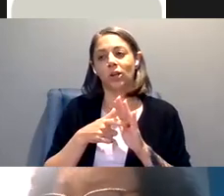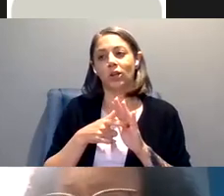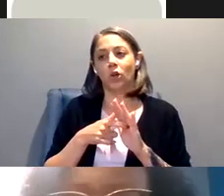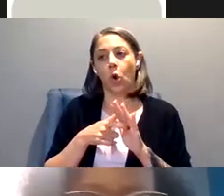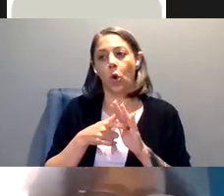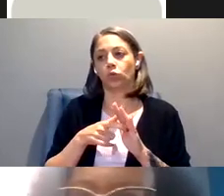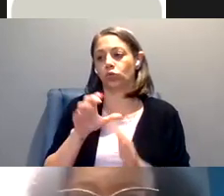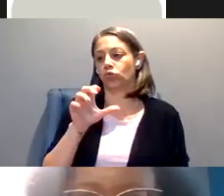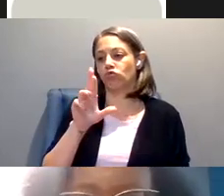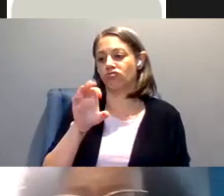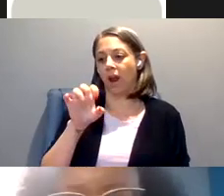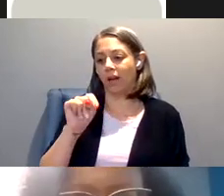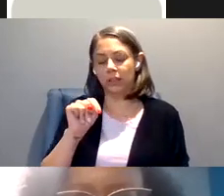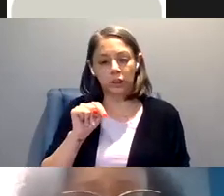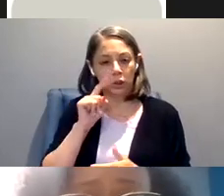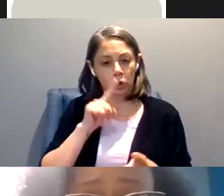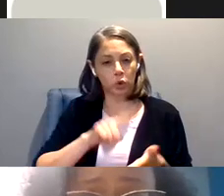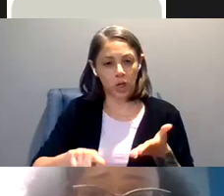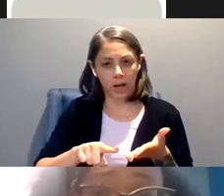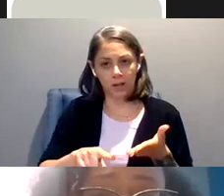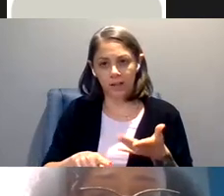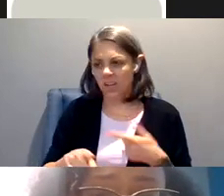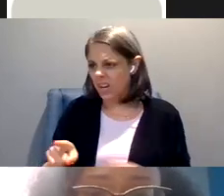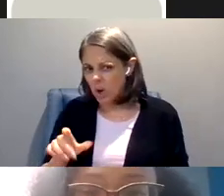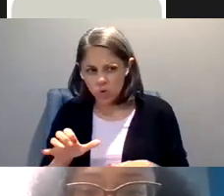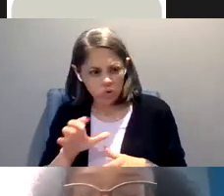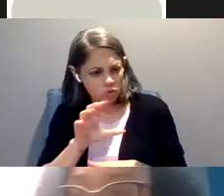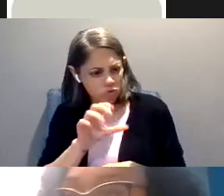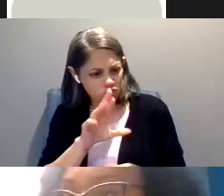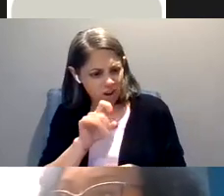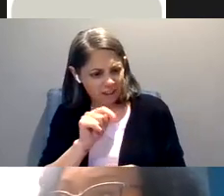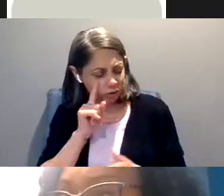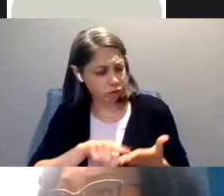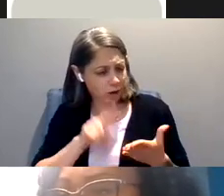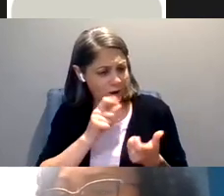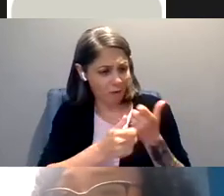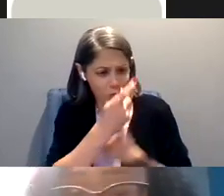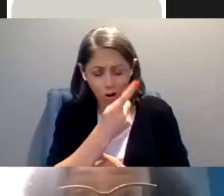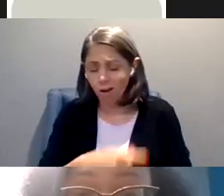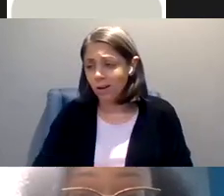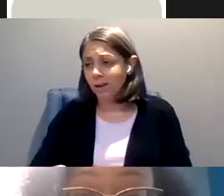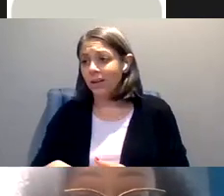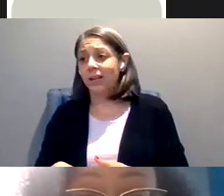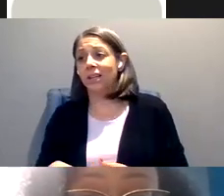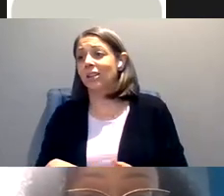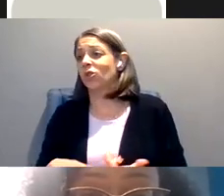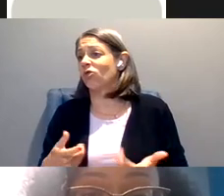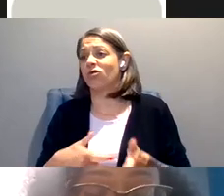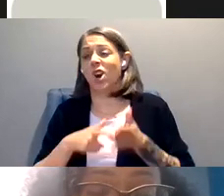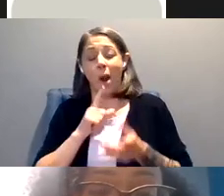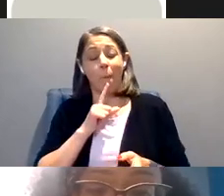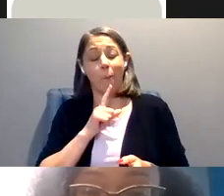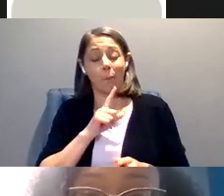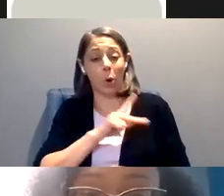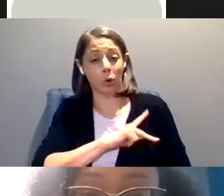or they might say, like, how do we do credit checks on everybody? Do we require personal guarantees of everyone?